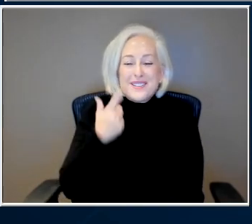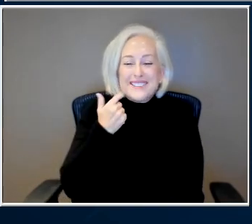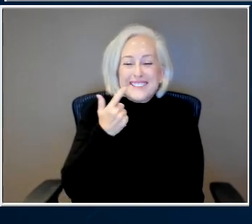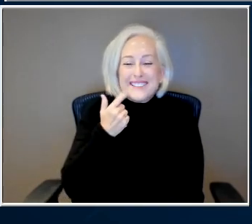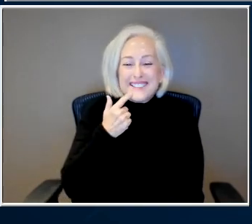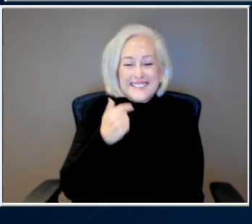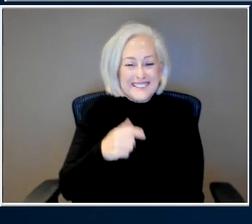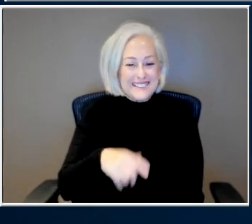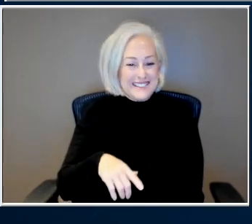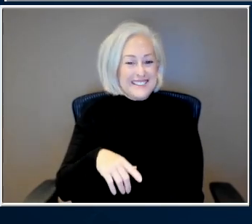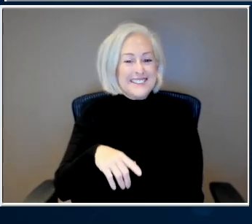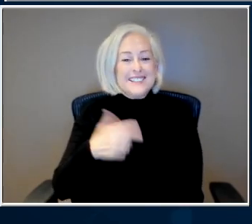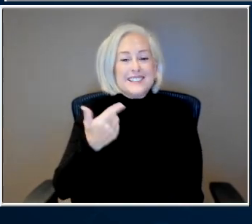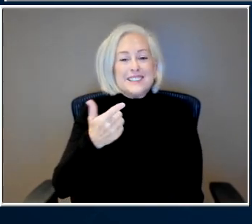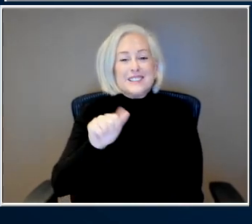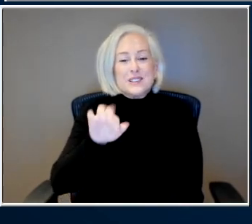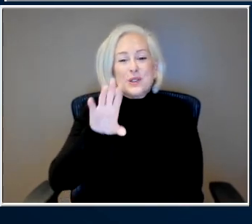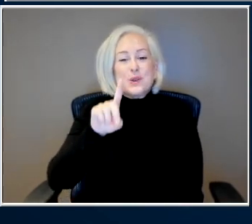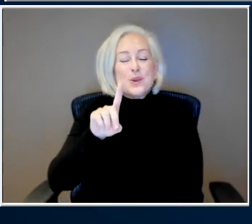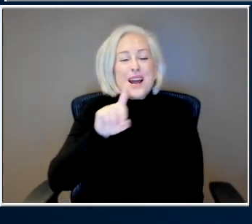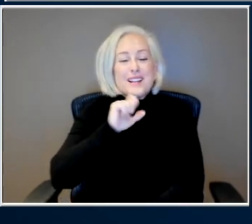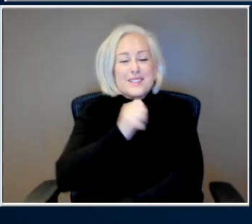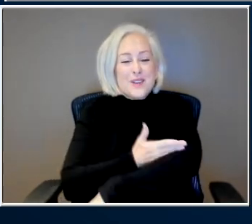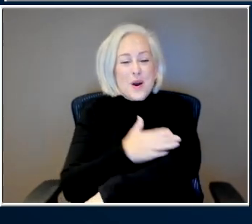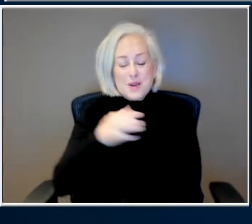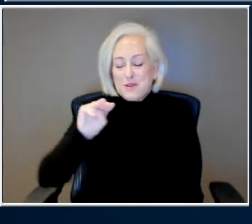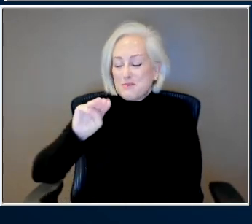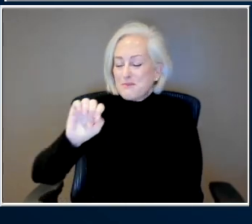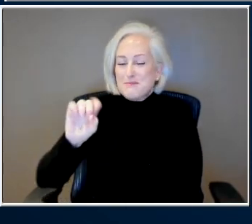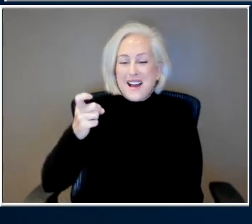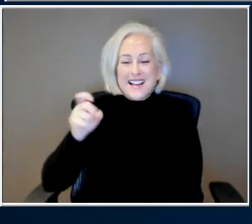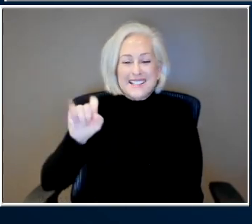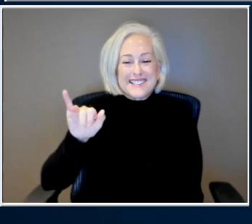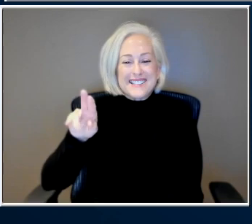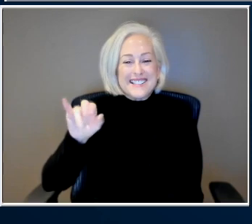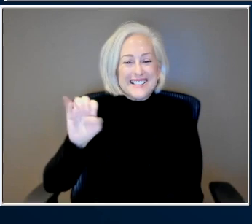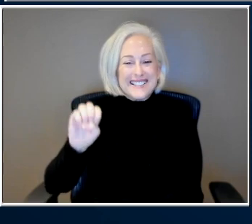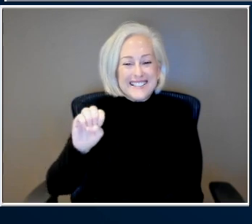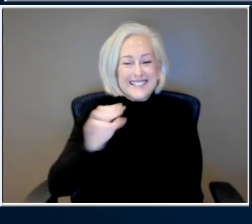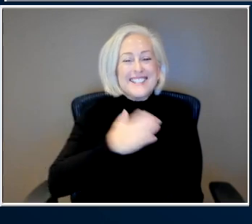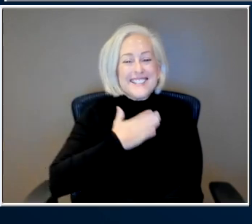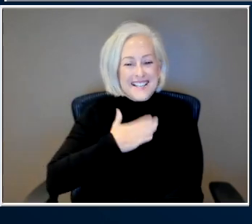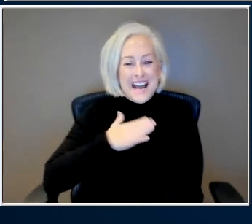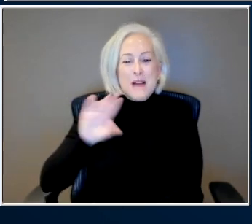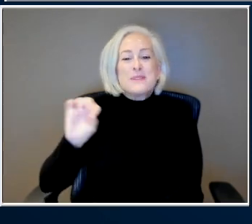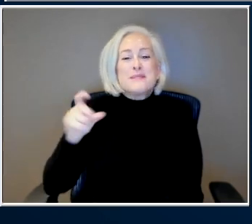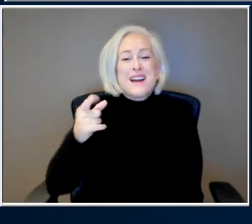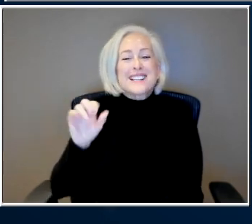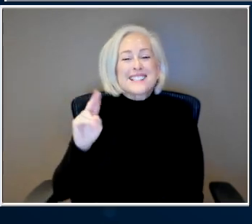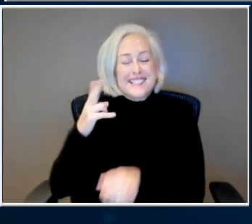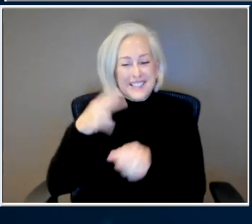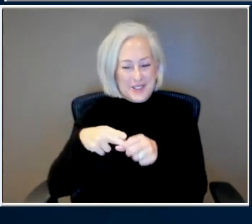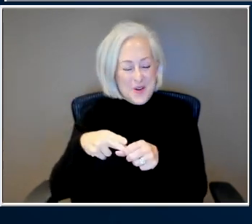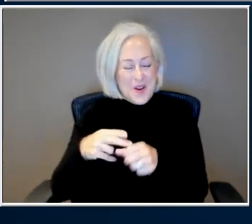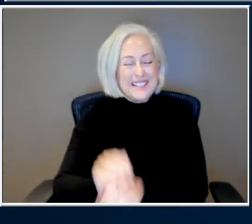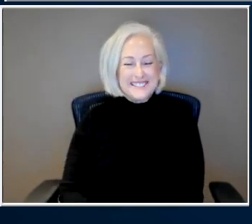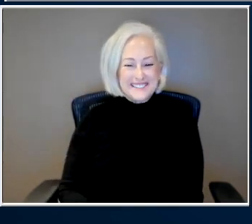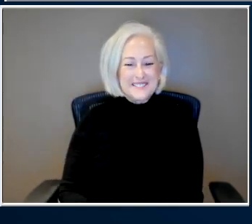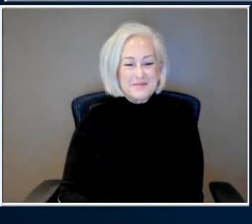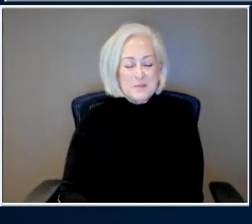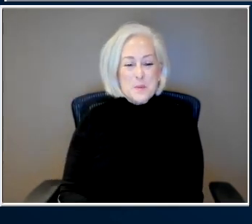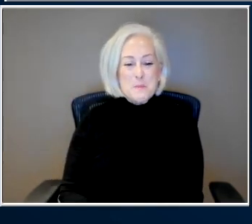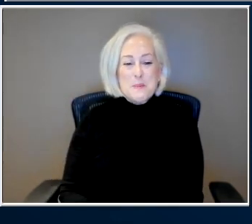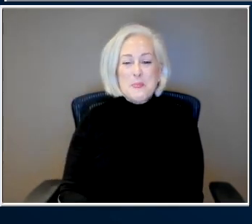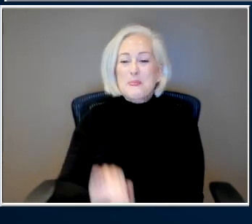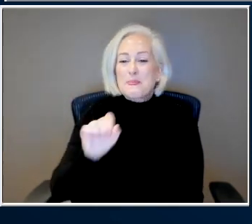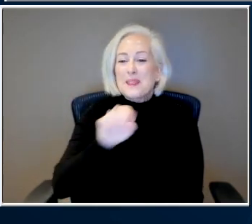This is Maxine. This is our youngest granddaughter. All right. We're glad to have Maxine joining us this morning. Jeff, I watched